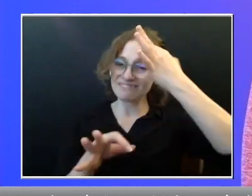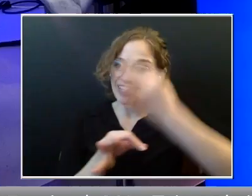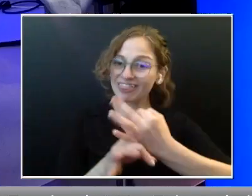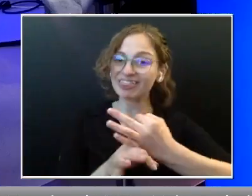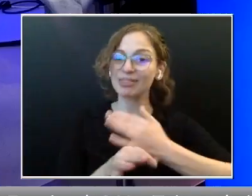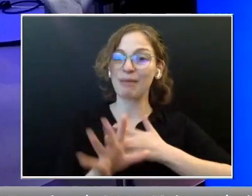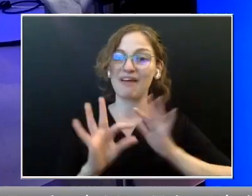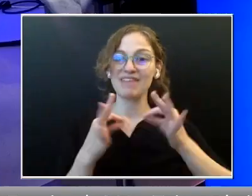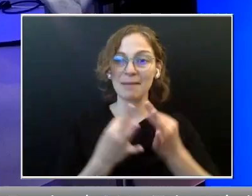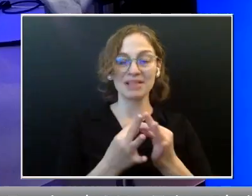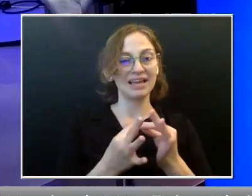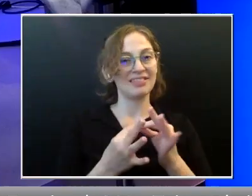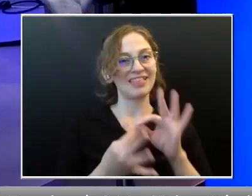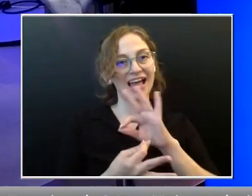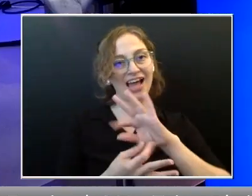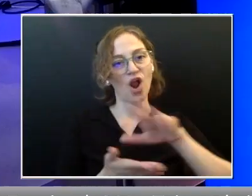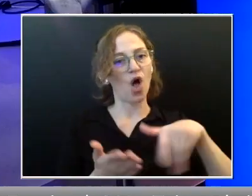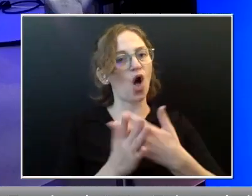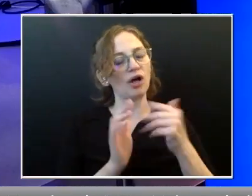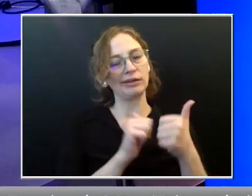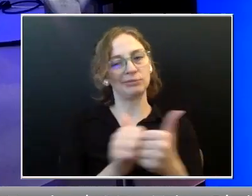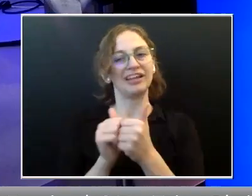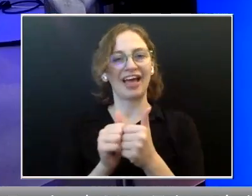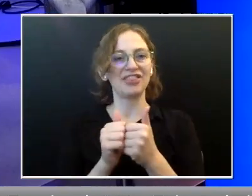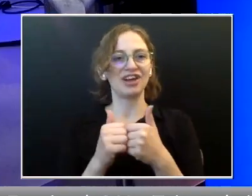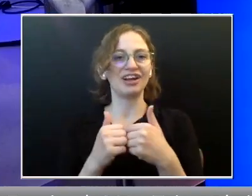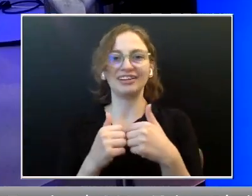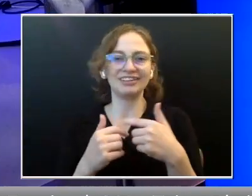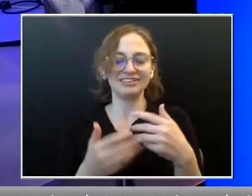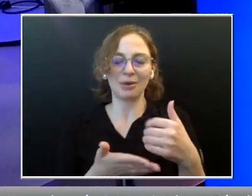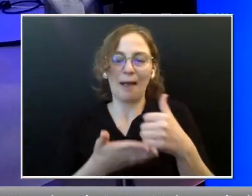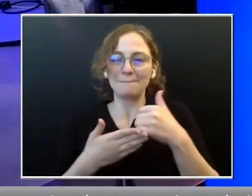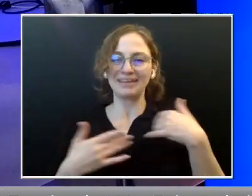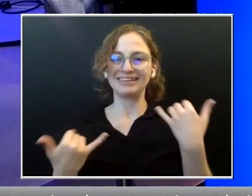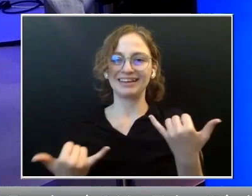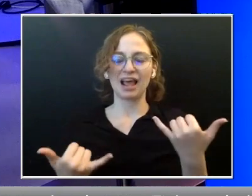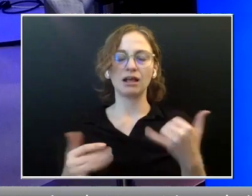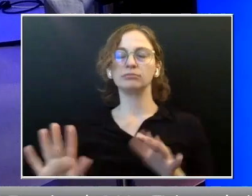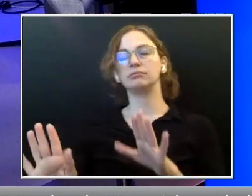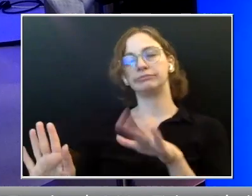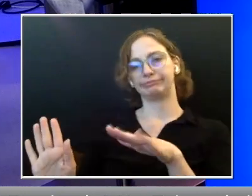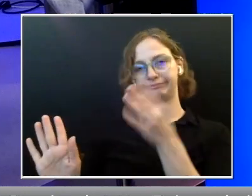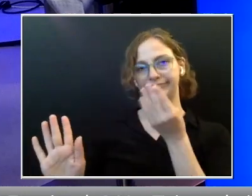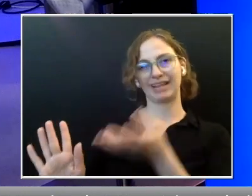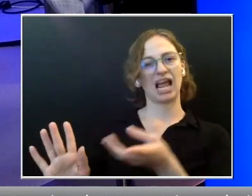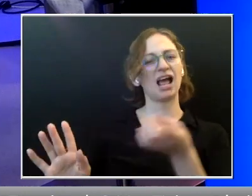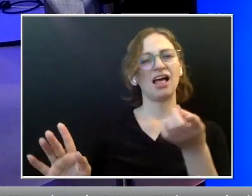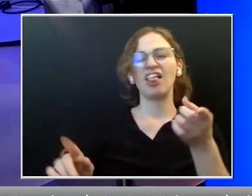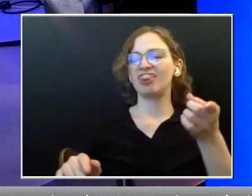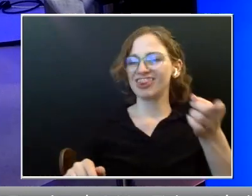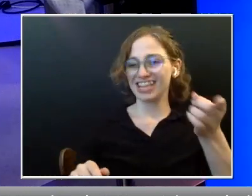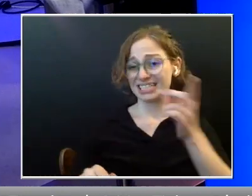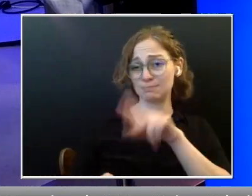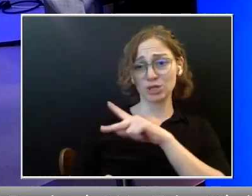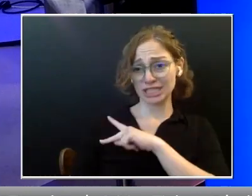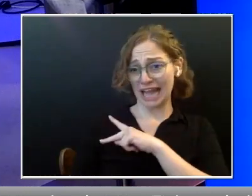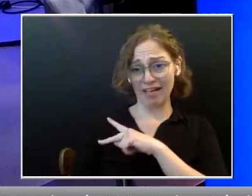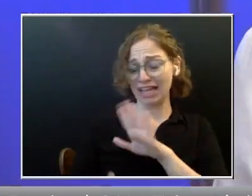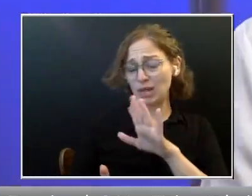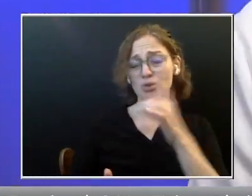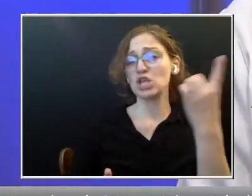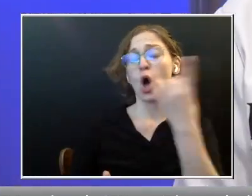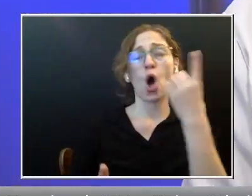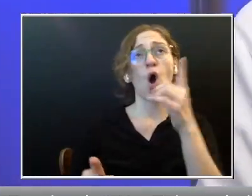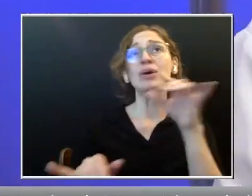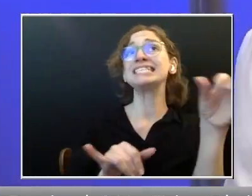you. She was always just like this, all the way through her just like a bubbly, like a butterfly. She is a butterfly. What can I do?